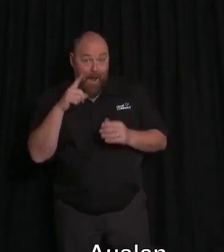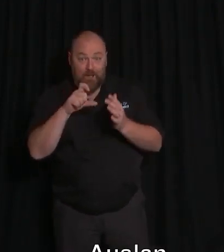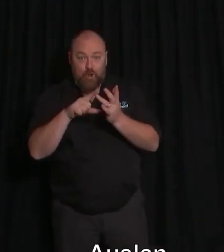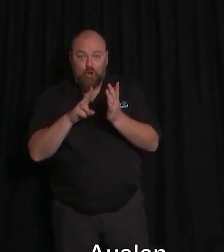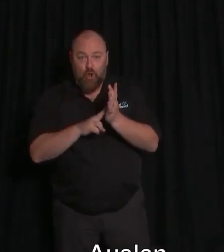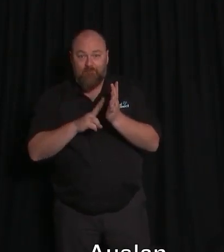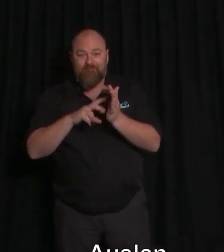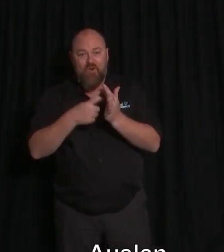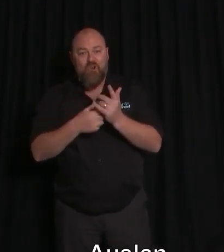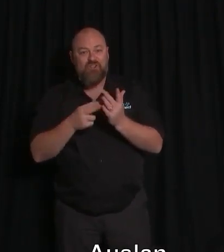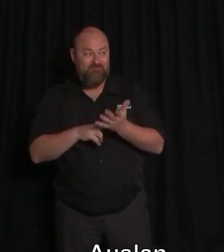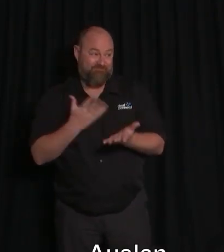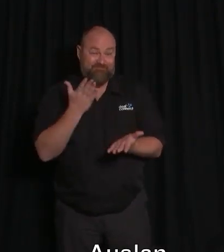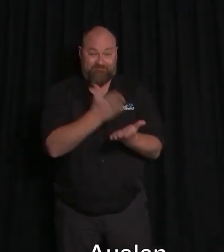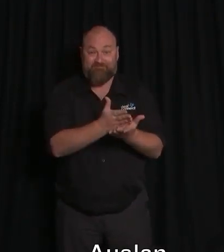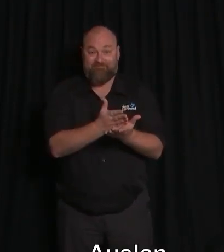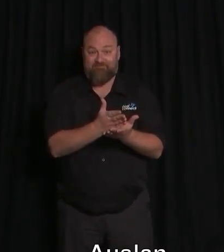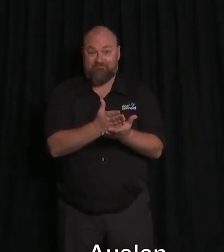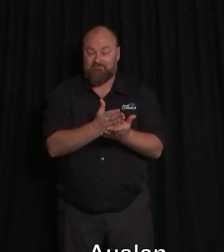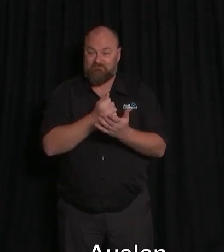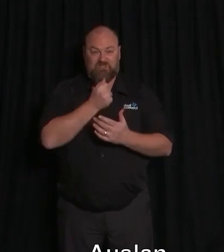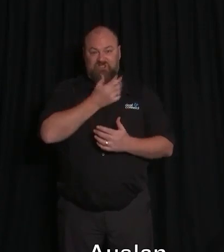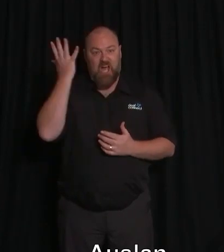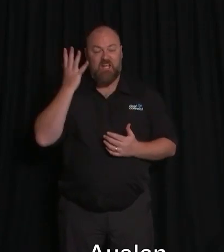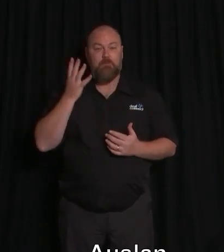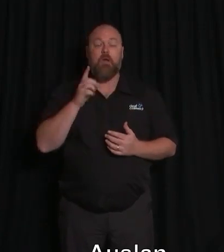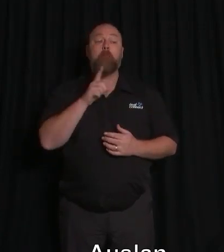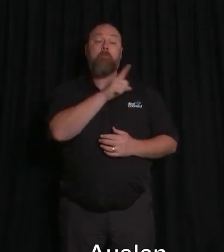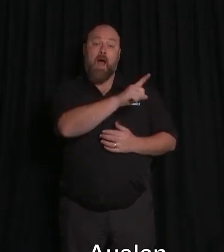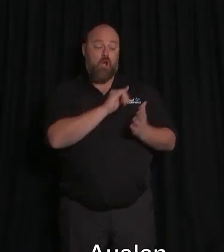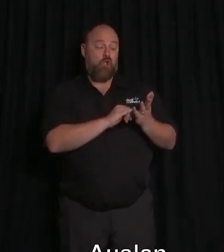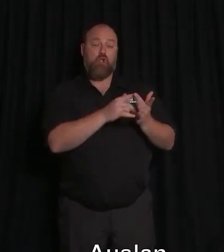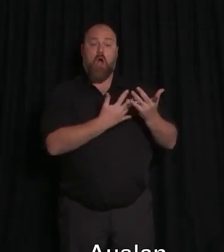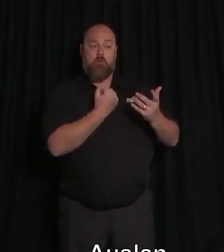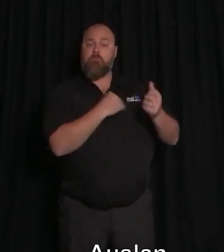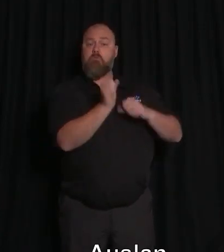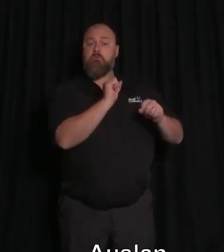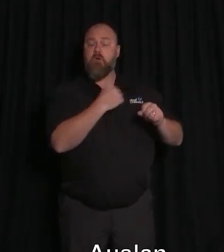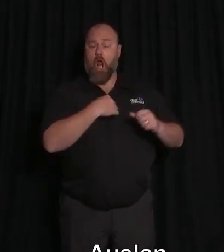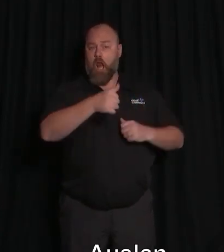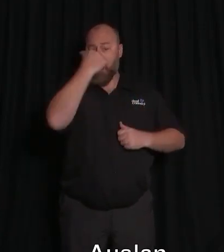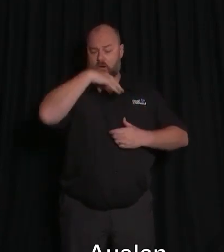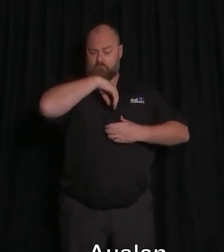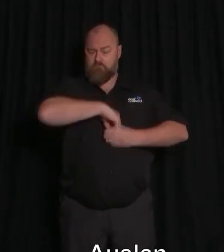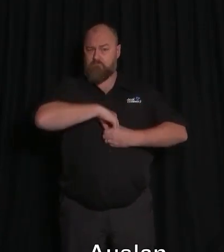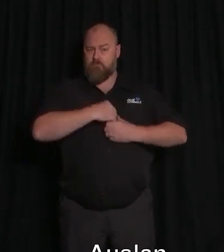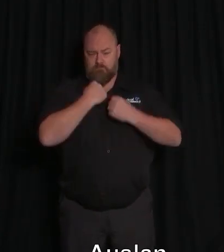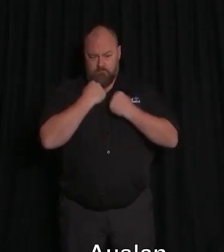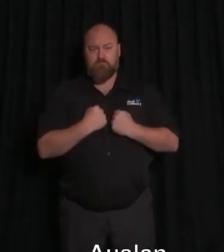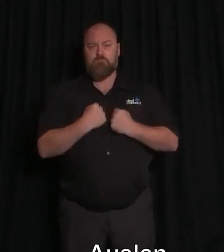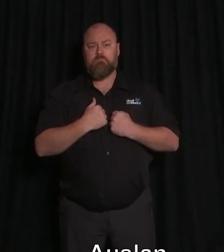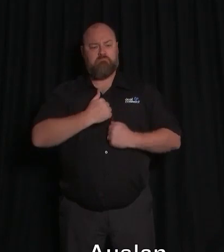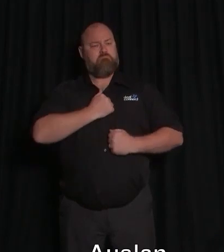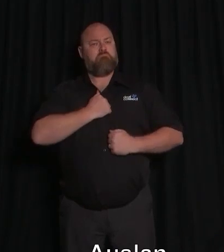Shamefully. Simon resisted it because he knew that his homosexuality was a profound part of his